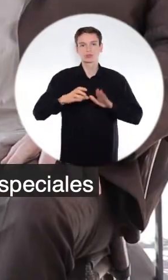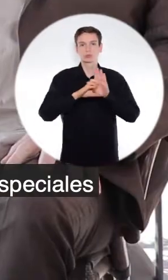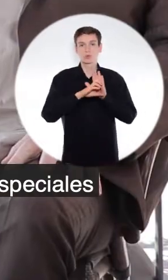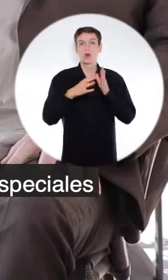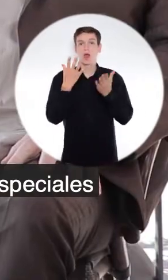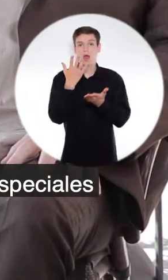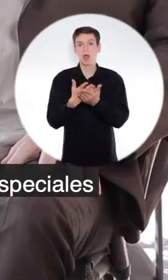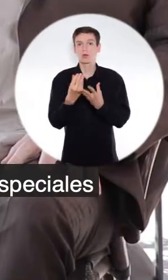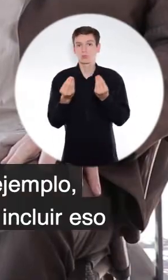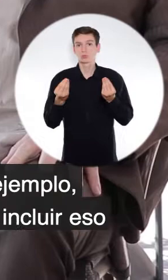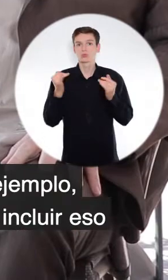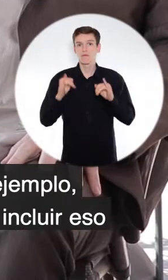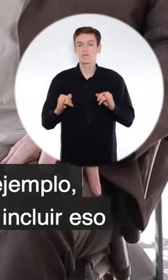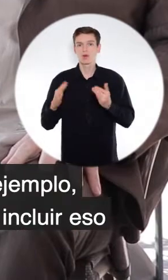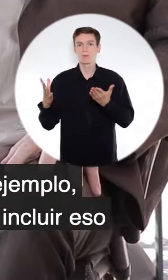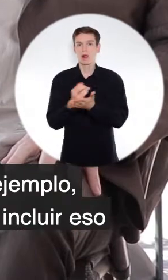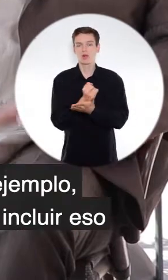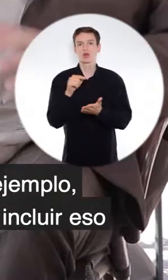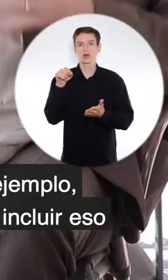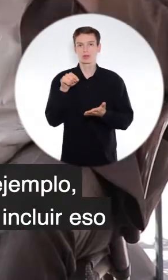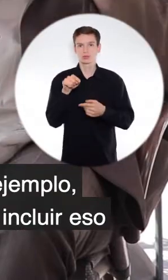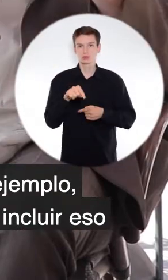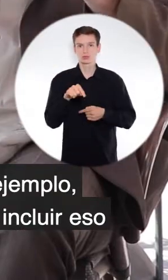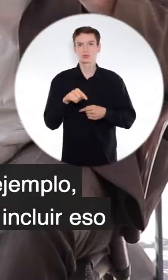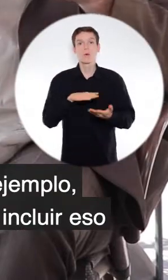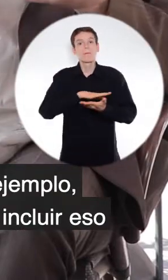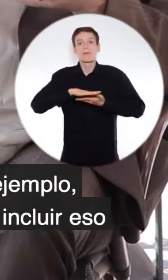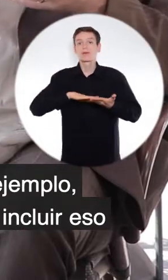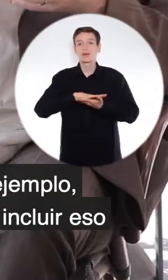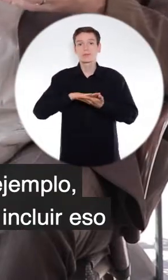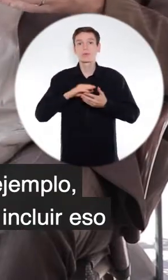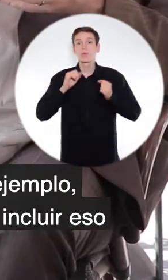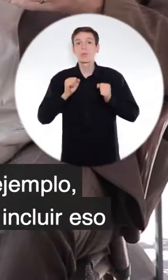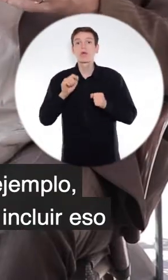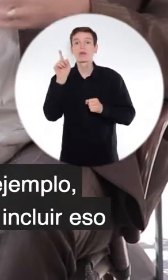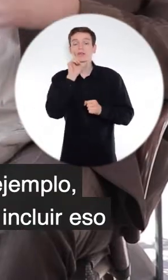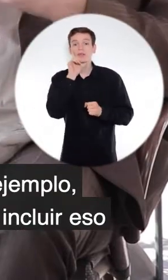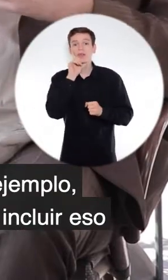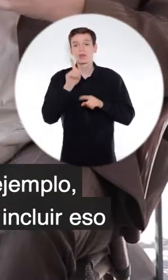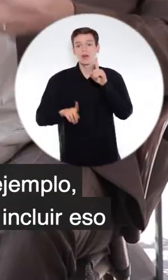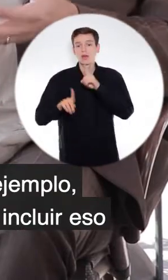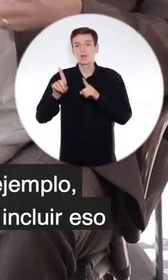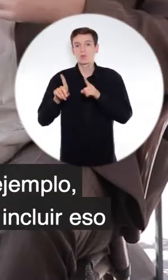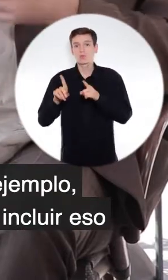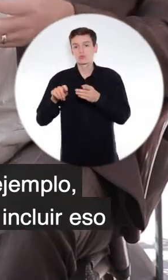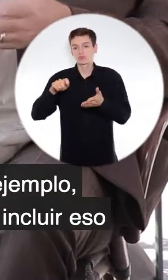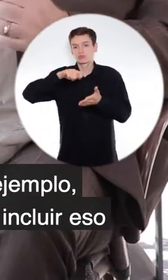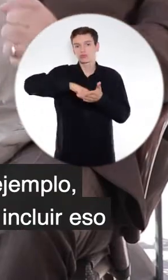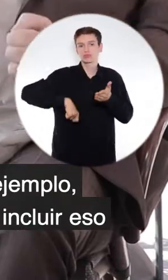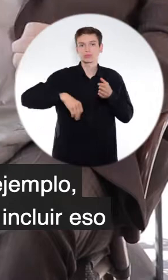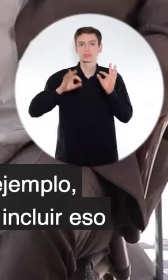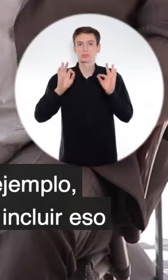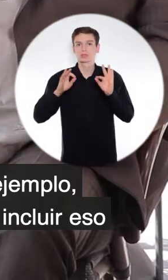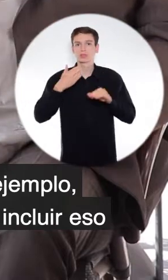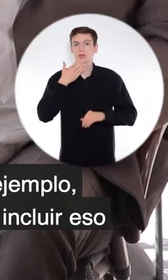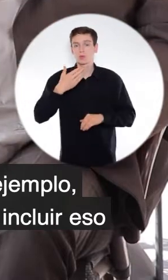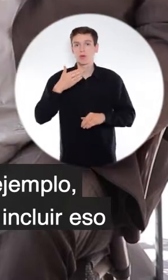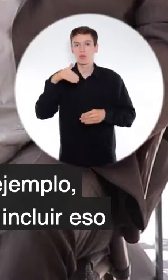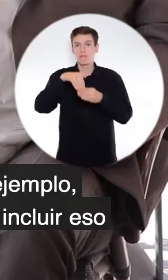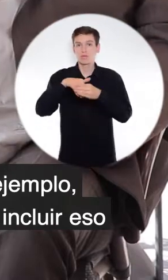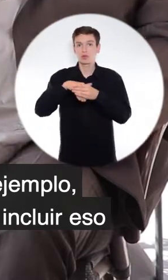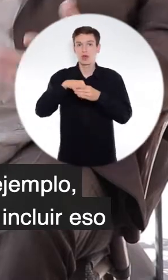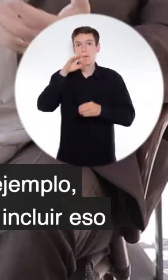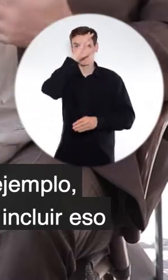There's a number of ways you could do that. You could, for example, have a special electoral constituency where only in this country the Mapuche could vote for some